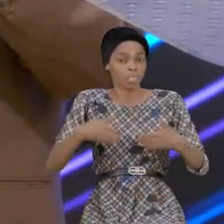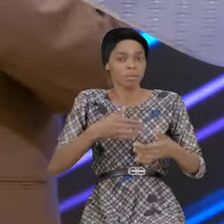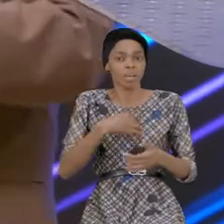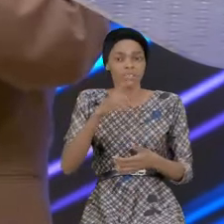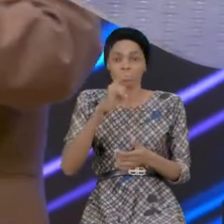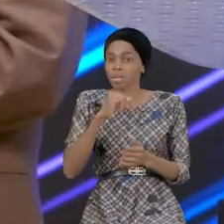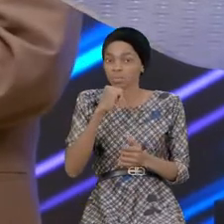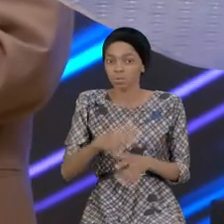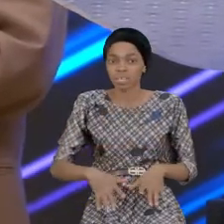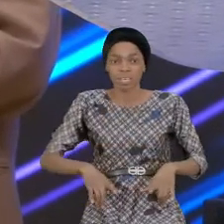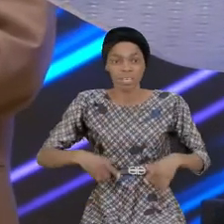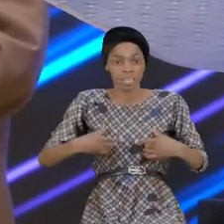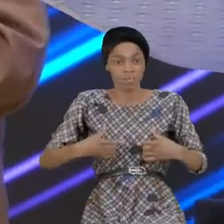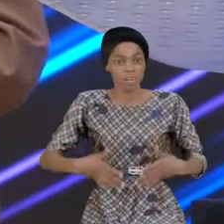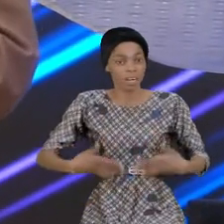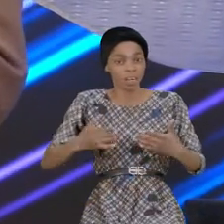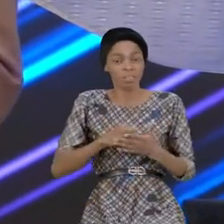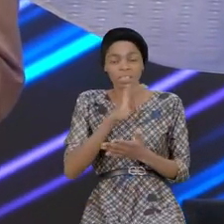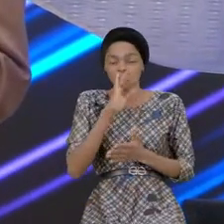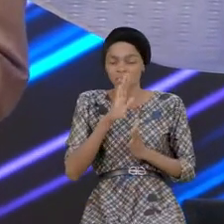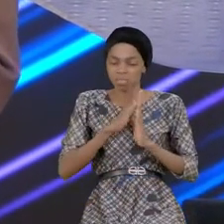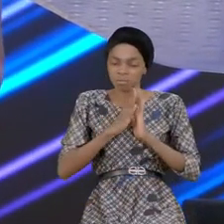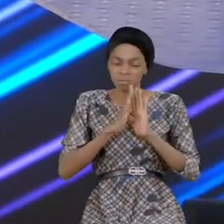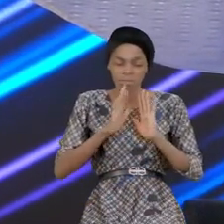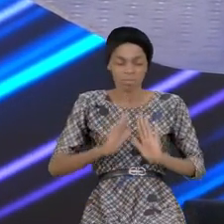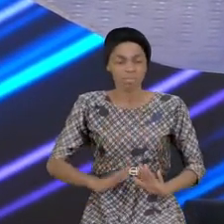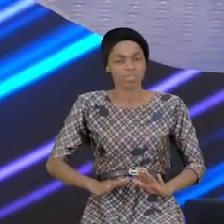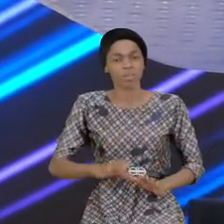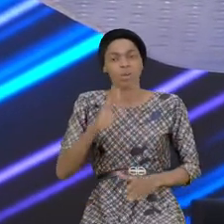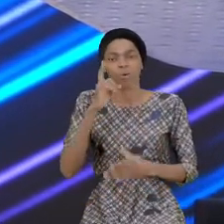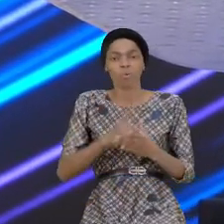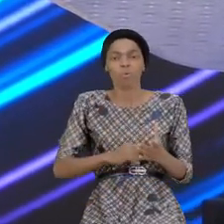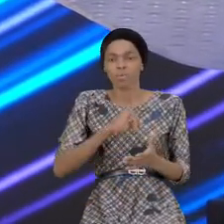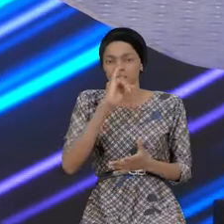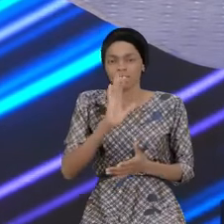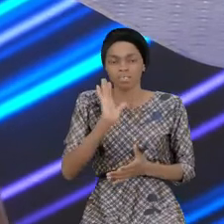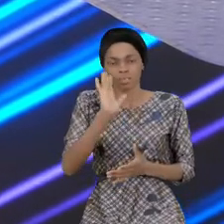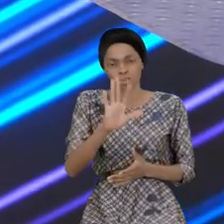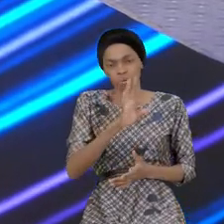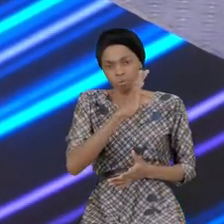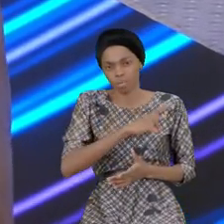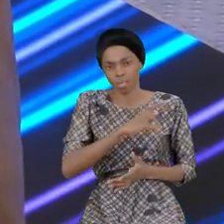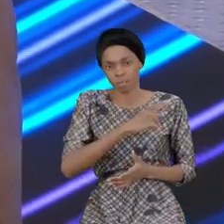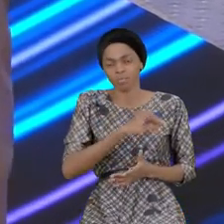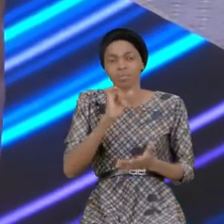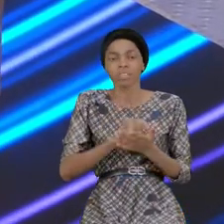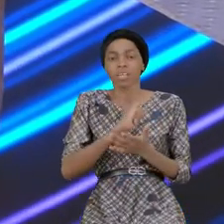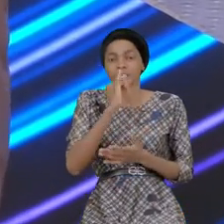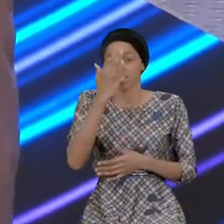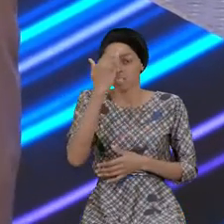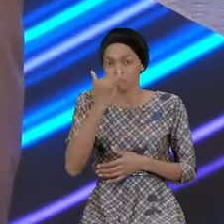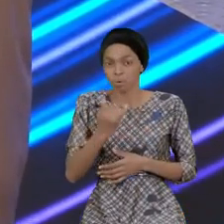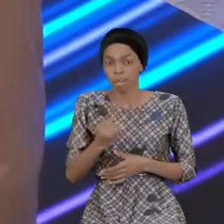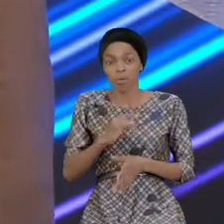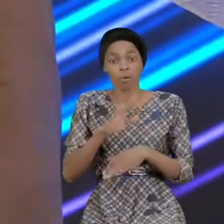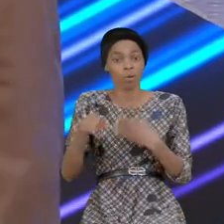and serene and healthy, what is your gain? That's why those